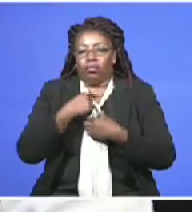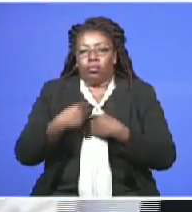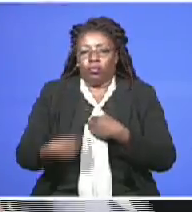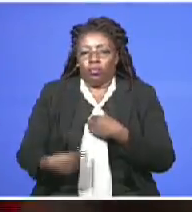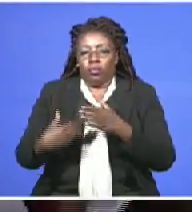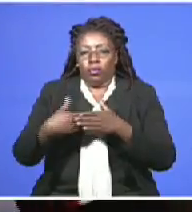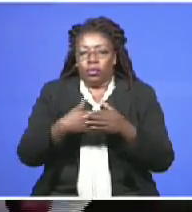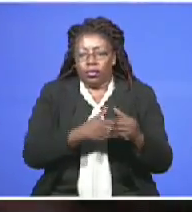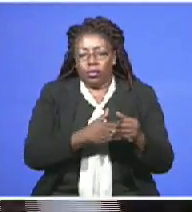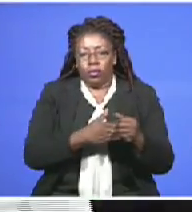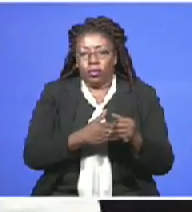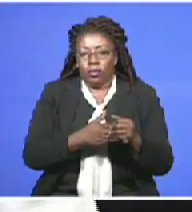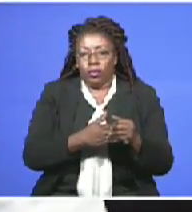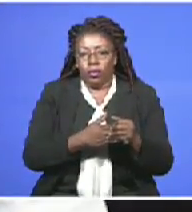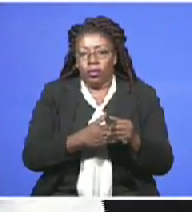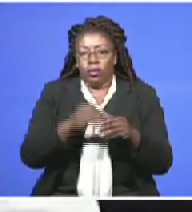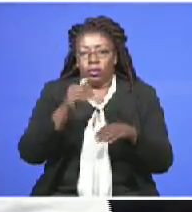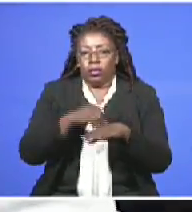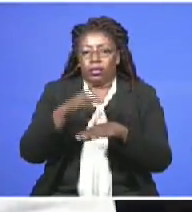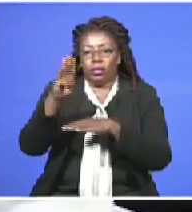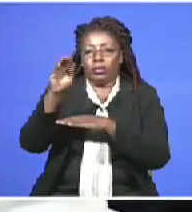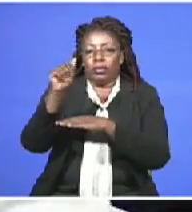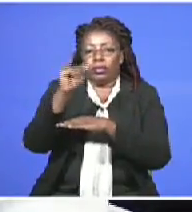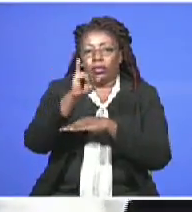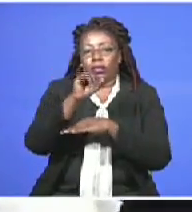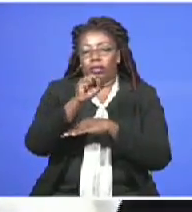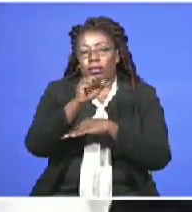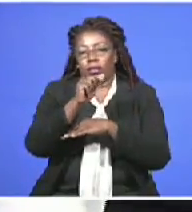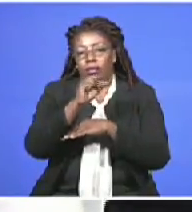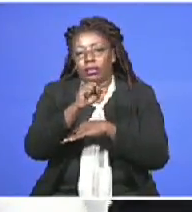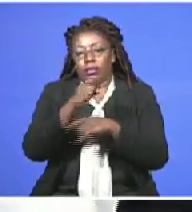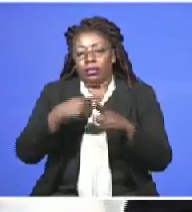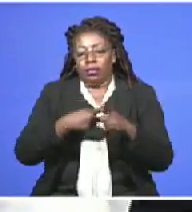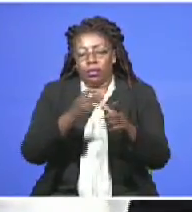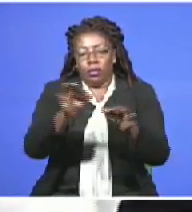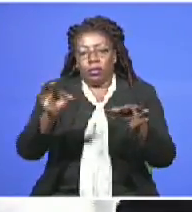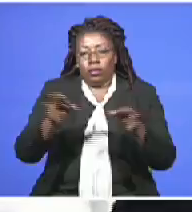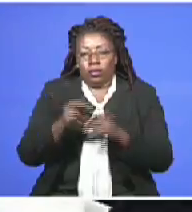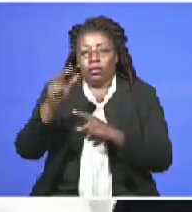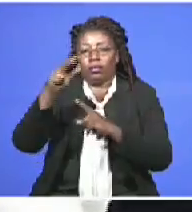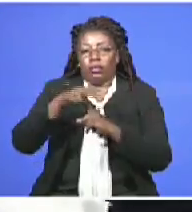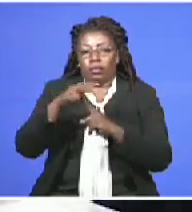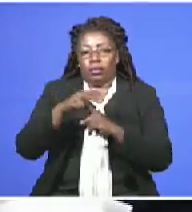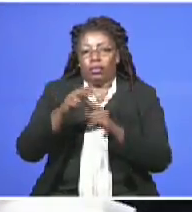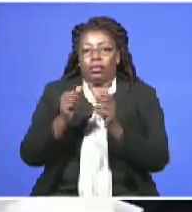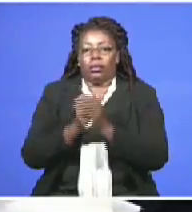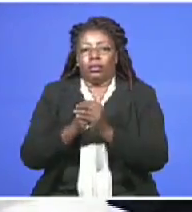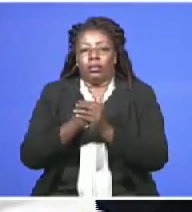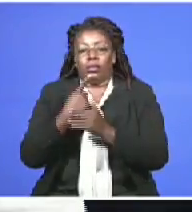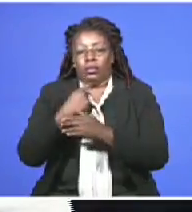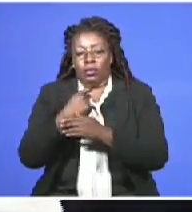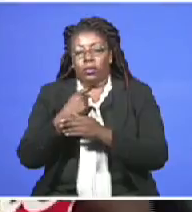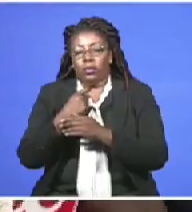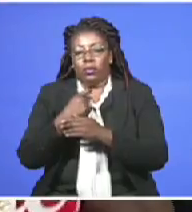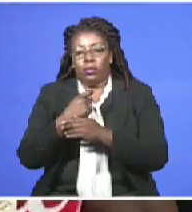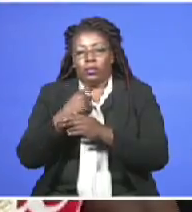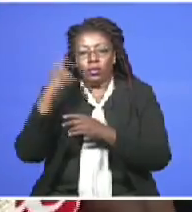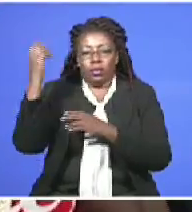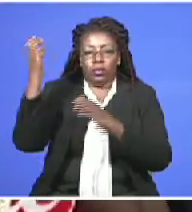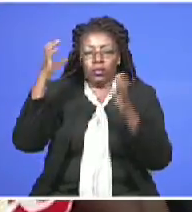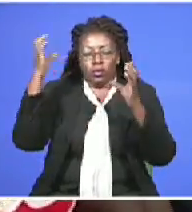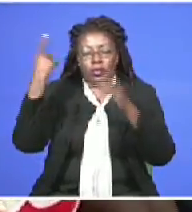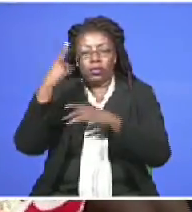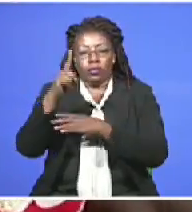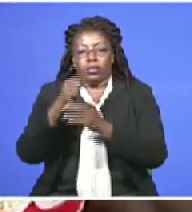leading the list of dignitaries in attendance at the BAISS Track and Field Championships. No doubt who the PM is pulling for.